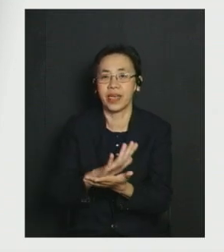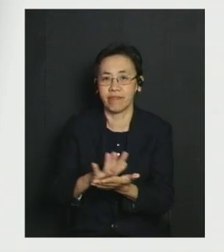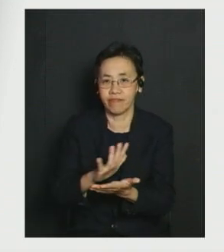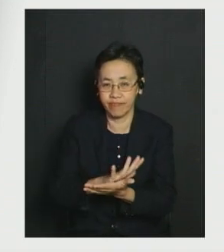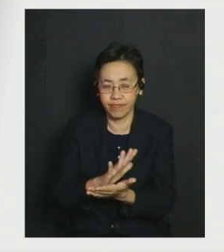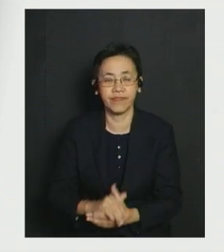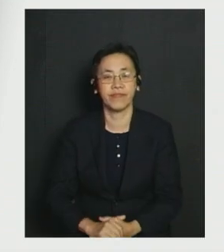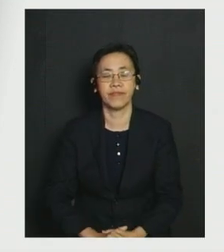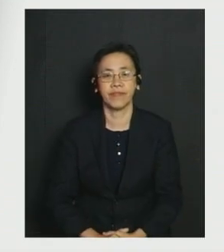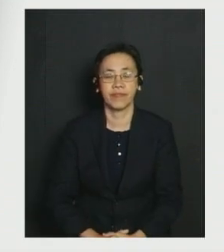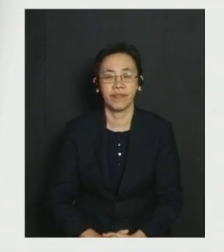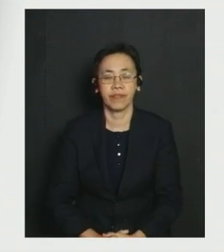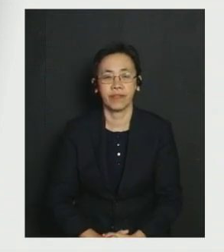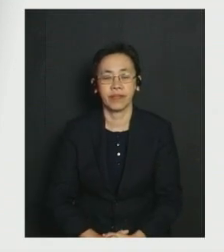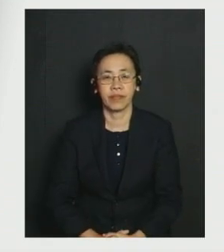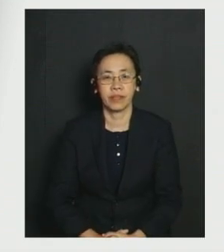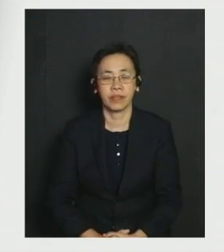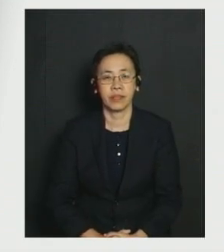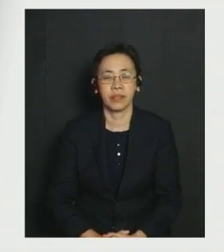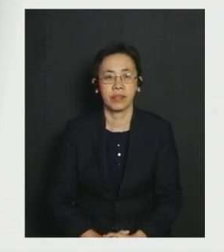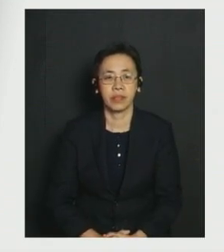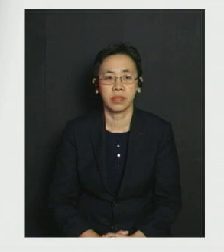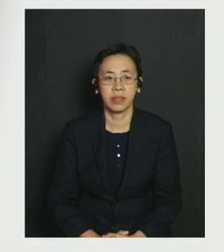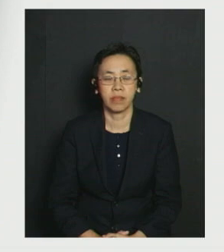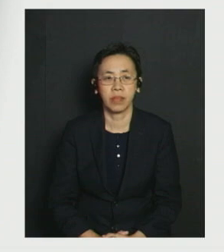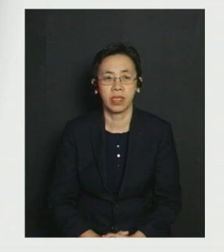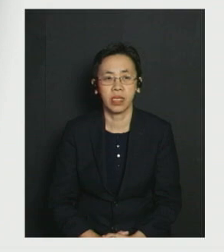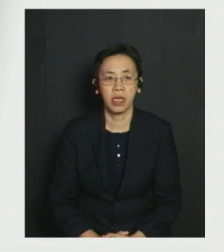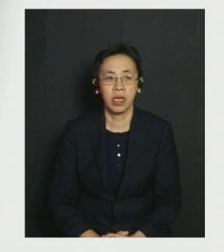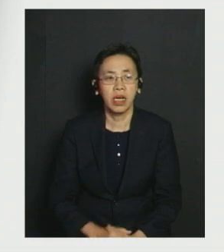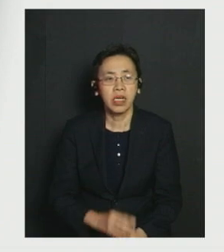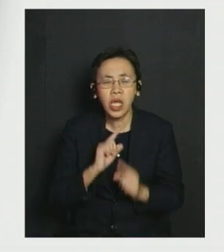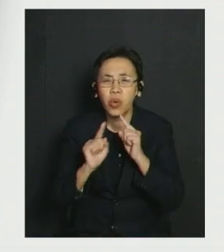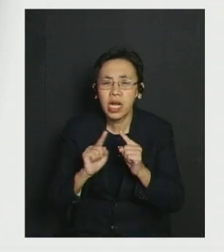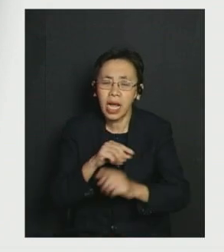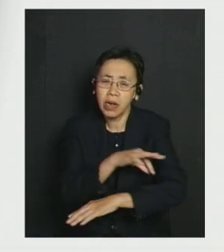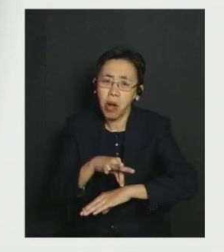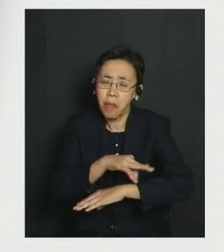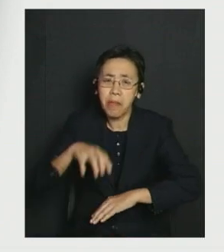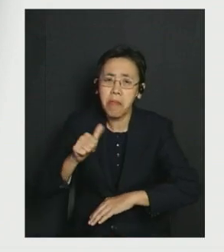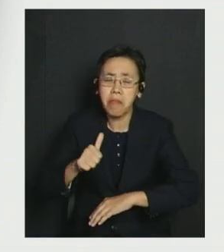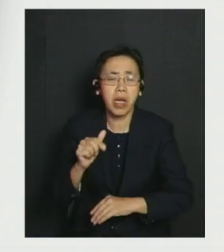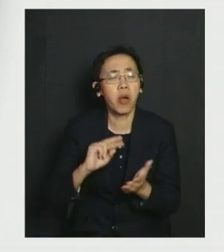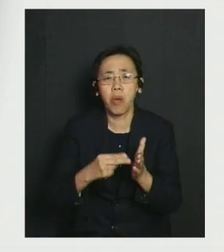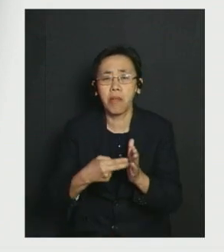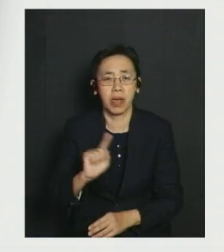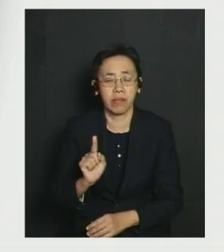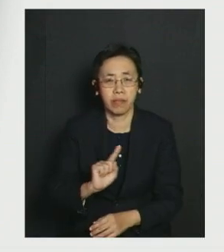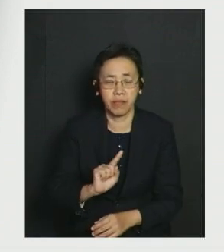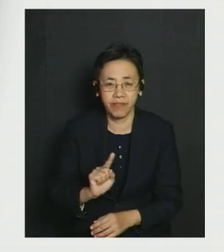know, when we say good urban design, what does that even mean? And so it's, you know, very simple set of